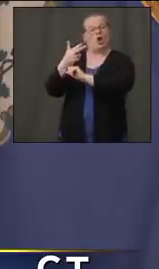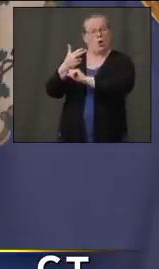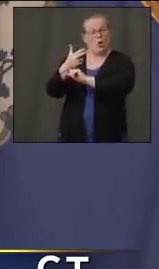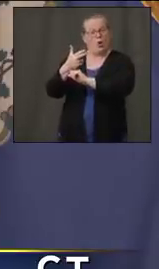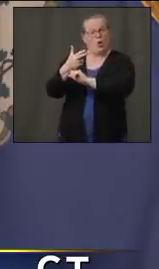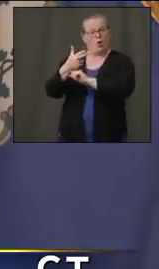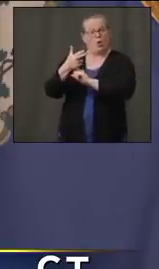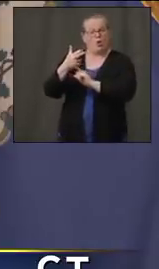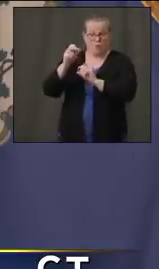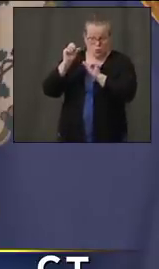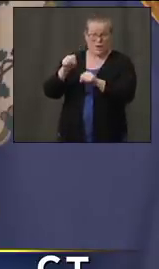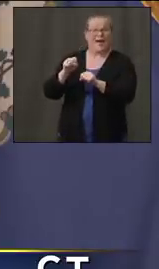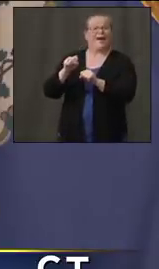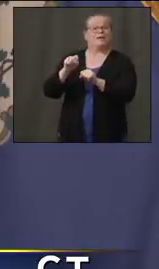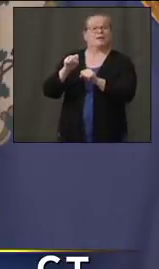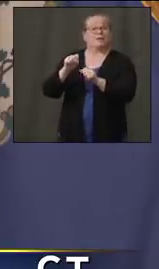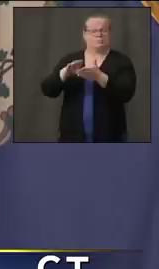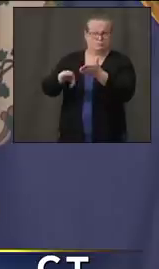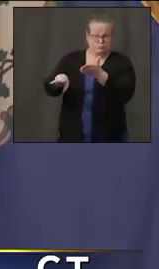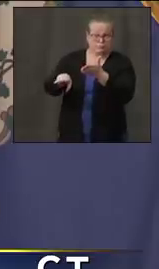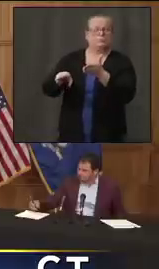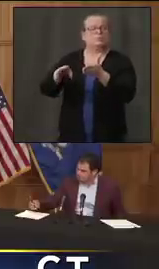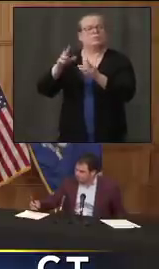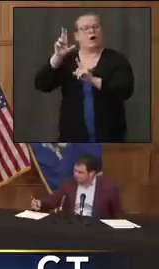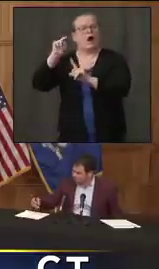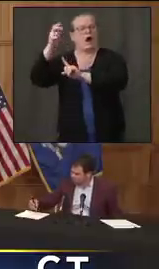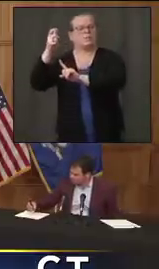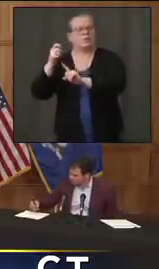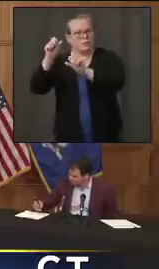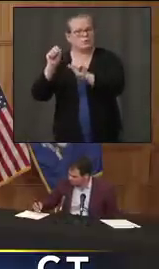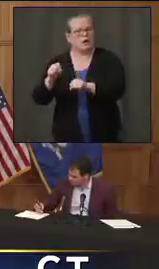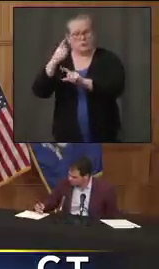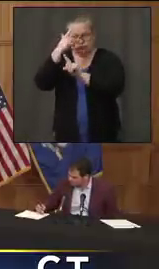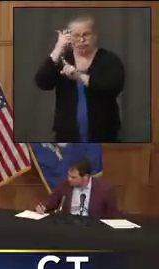And if it doesn't, we'll take a second look at it.